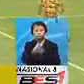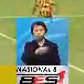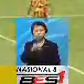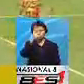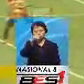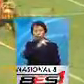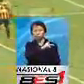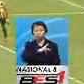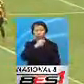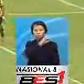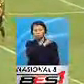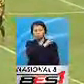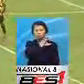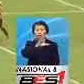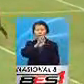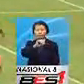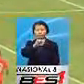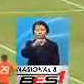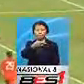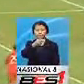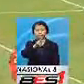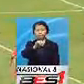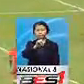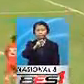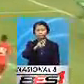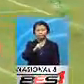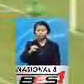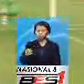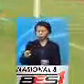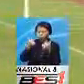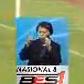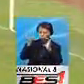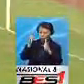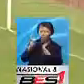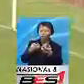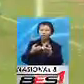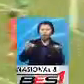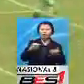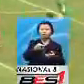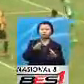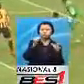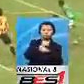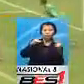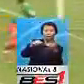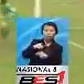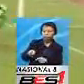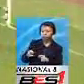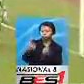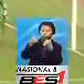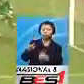bagi Ketua Jurulatih Bahrain, Majan 8, kepantasan pasukan Malaysia mampu mengekang pasukannya untuk mendapatkan